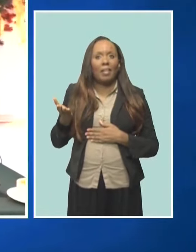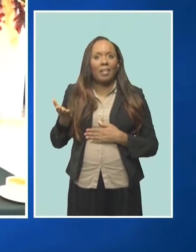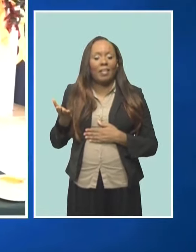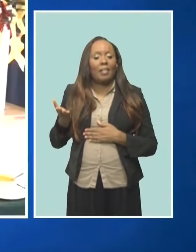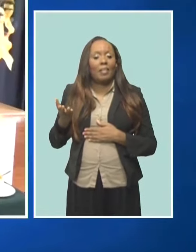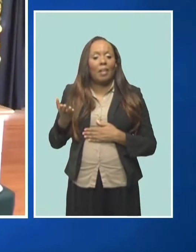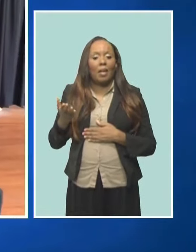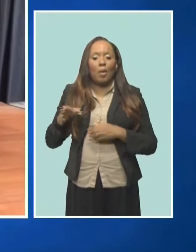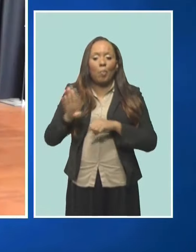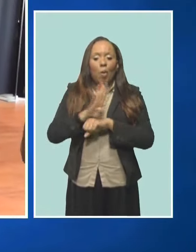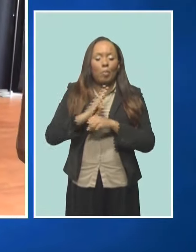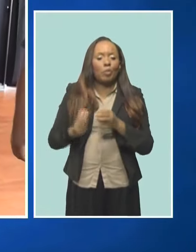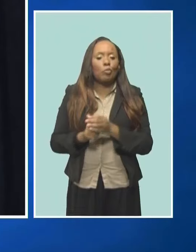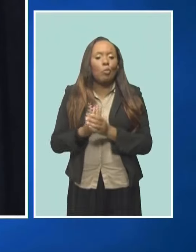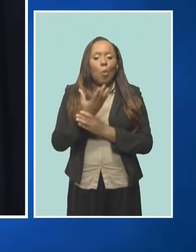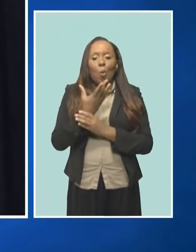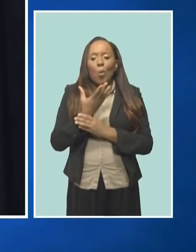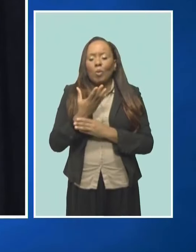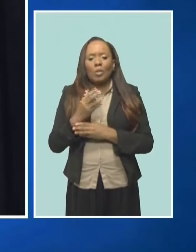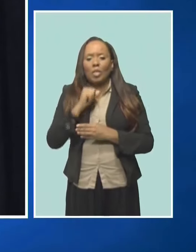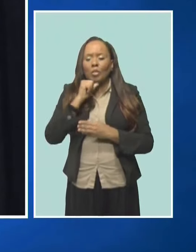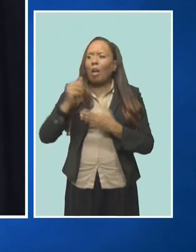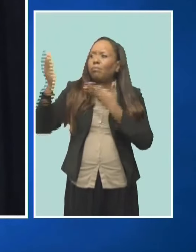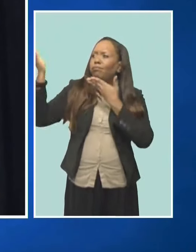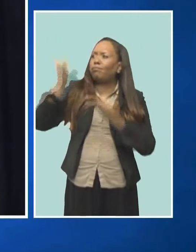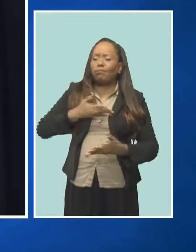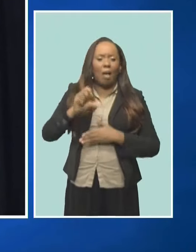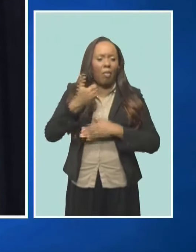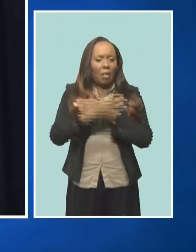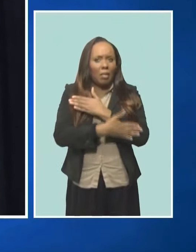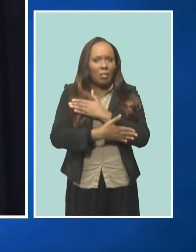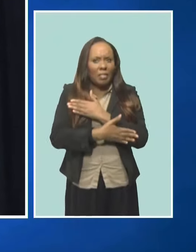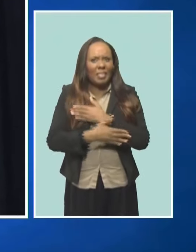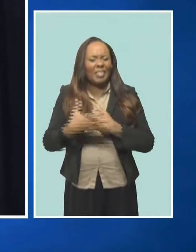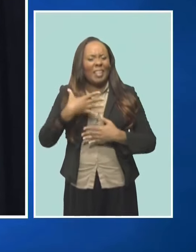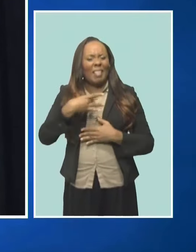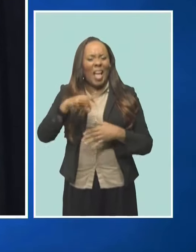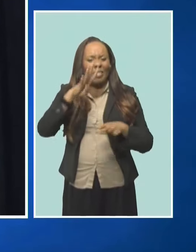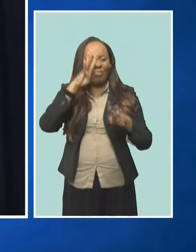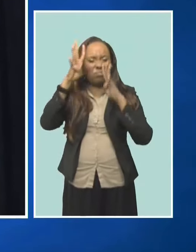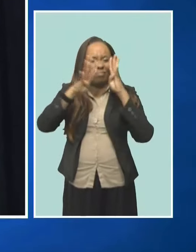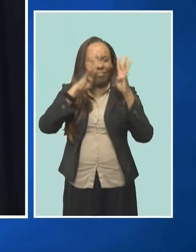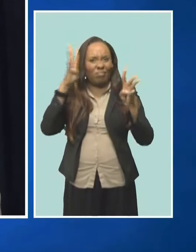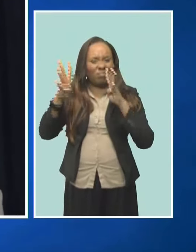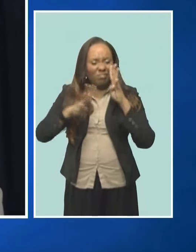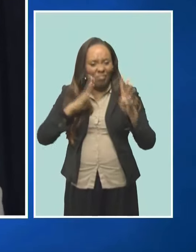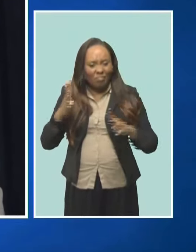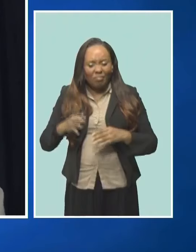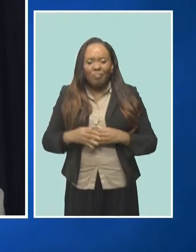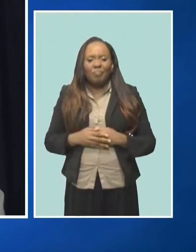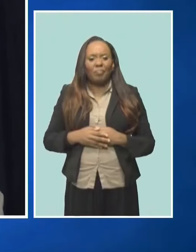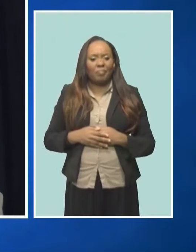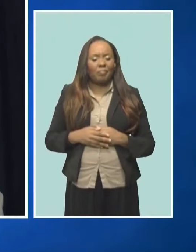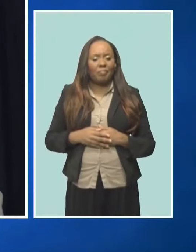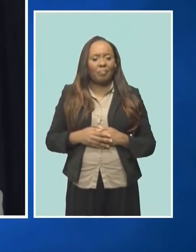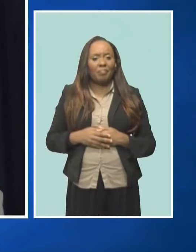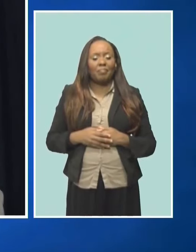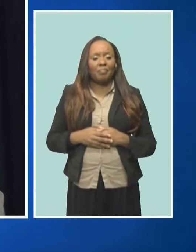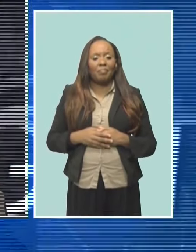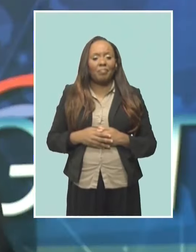Barbados, so, not a lot of imported items. And they like the creativity of our F&B partners here, Island Caterers.